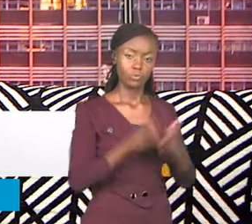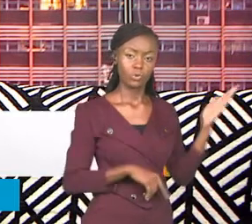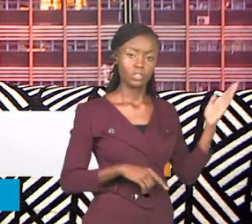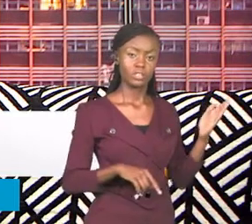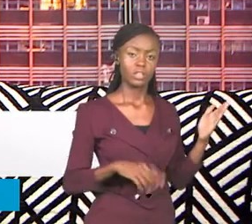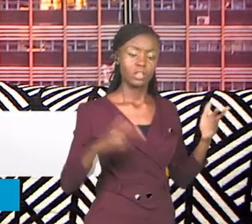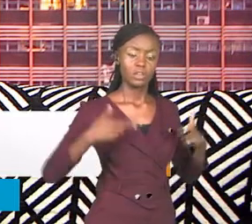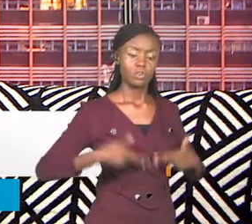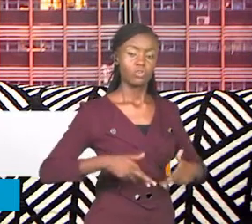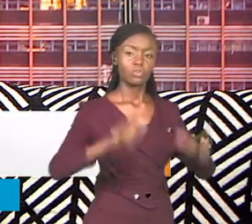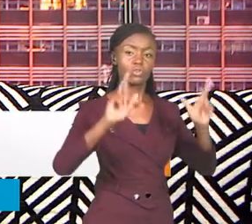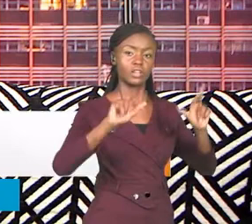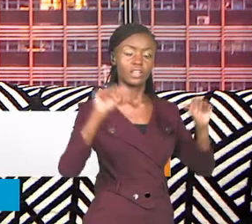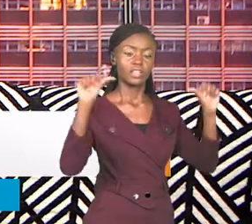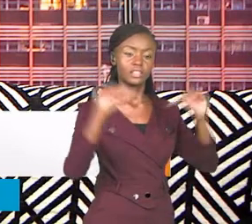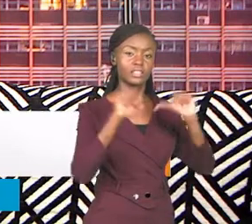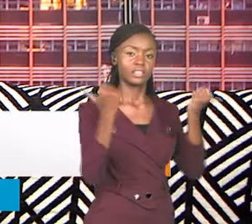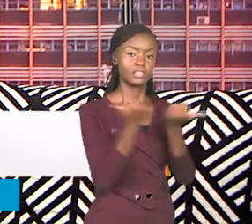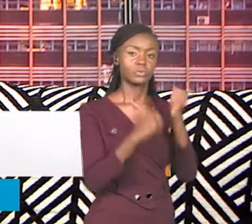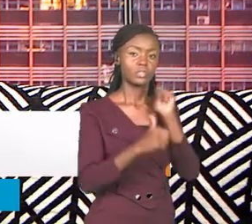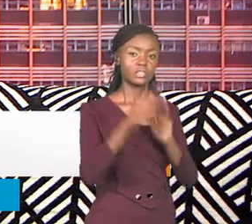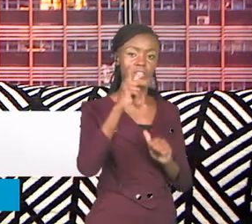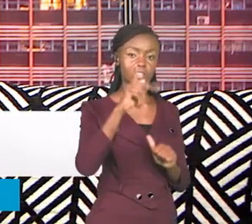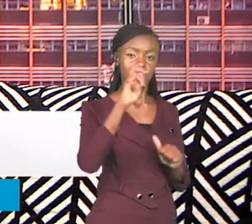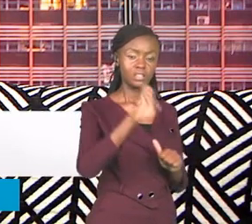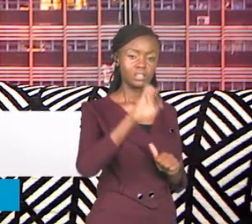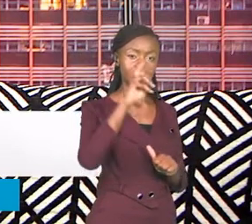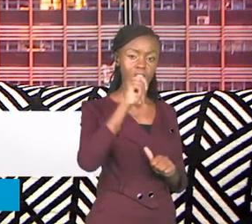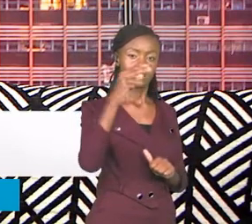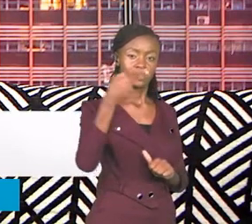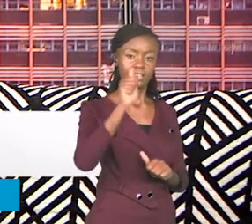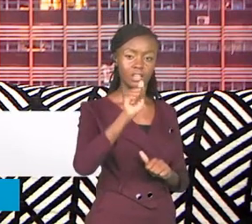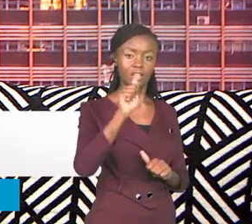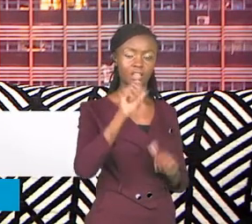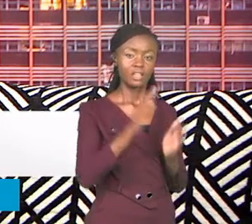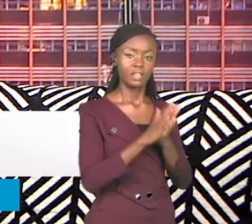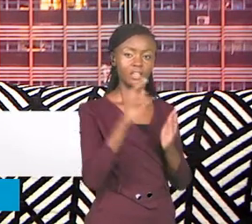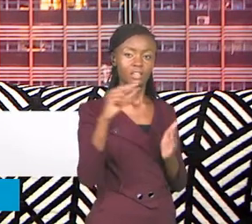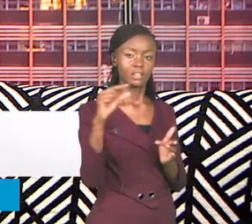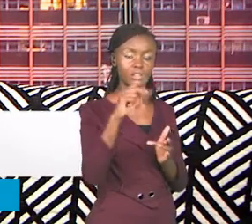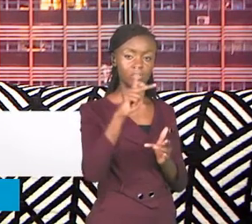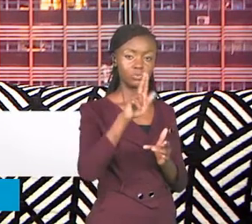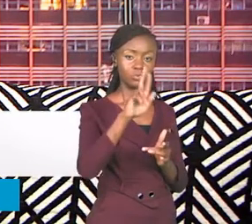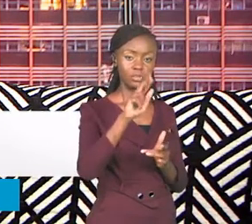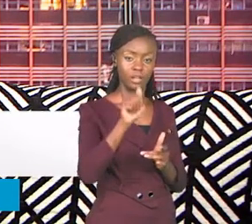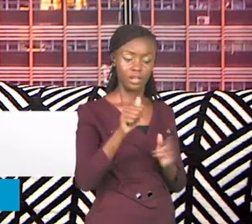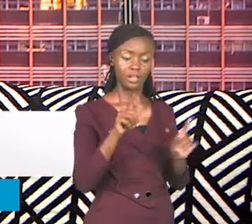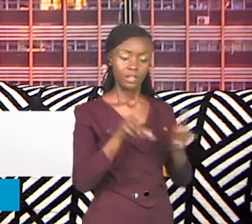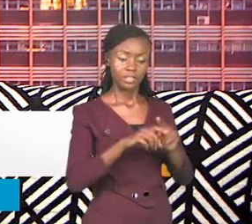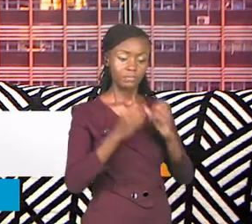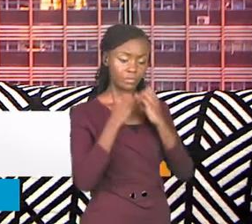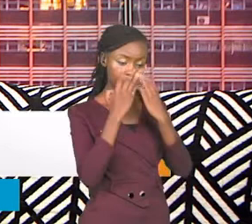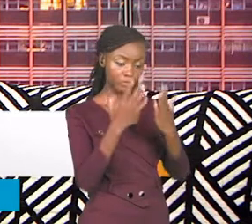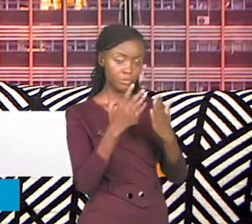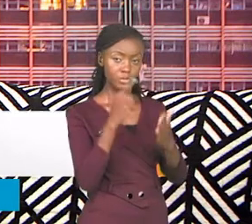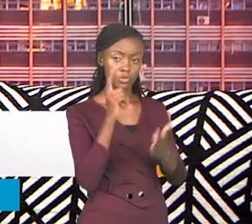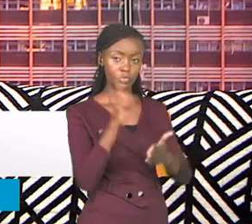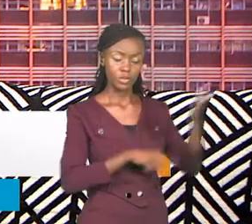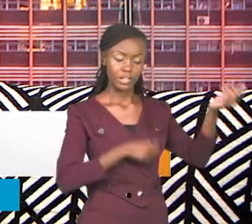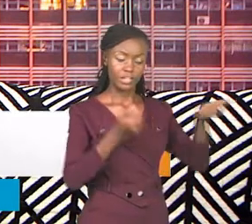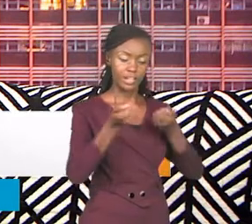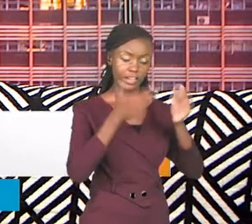Kenha and Kuras, who are now working on some of these things. Mm-hmm. But also, it is information to the